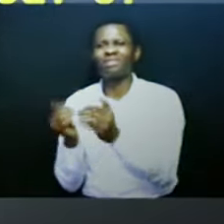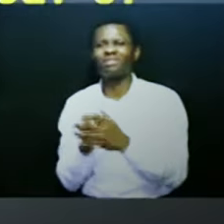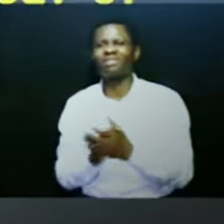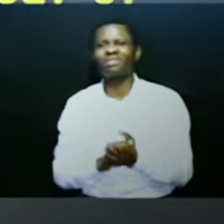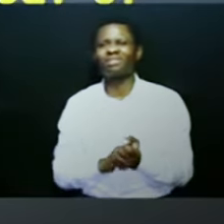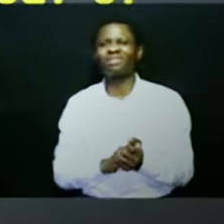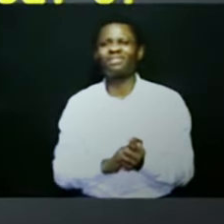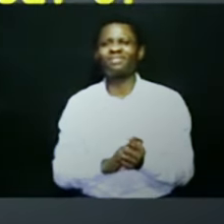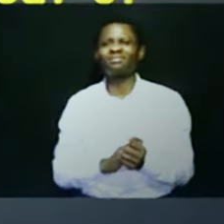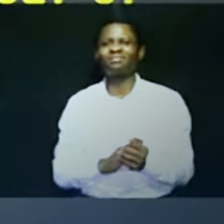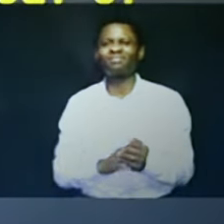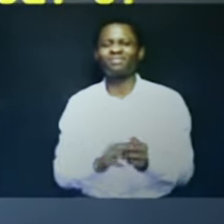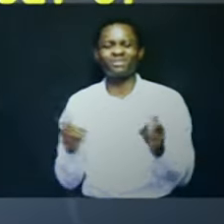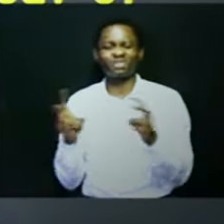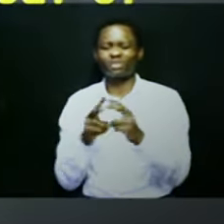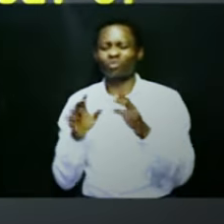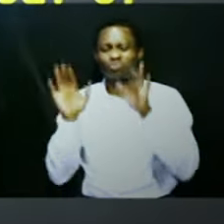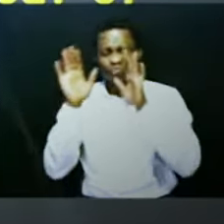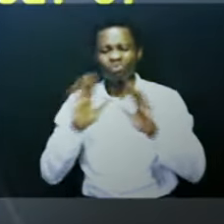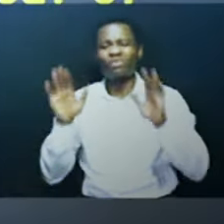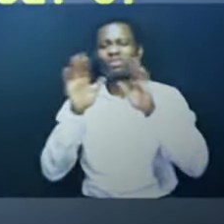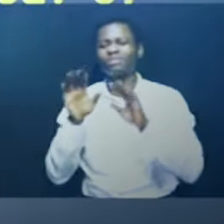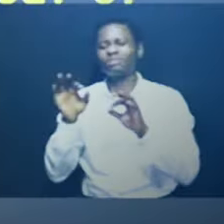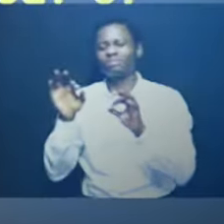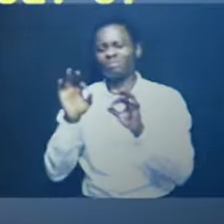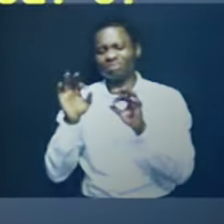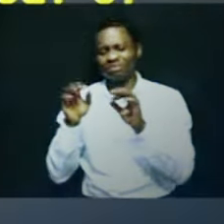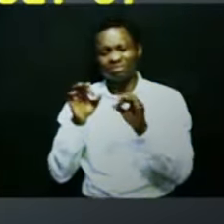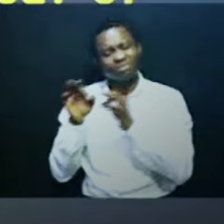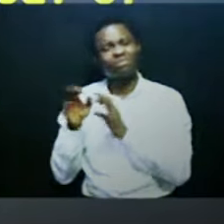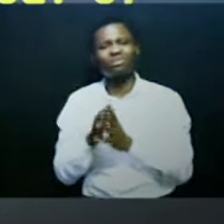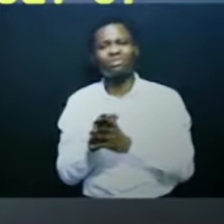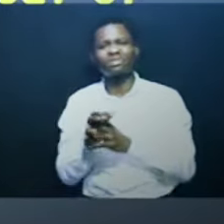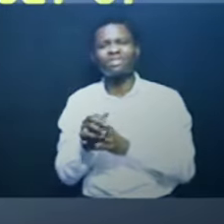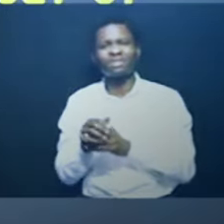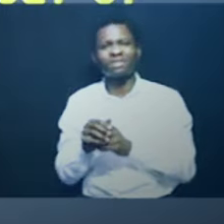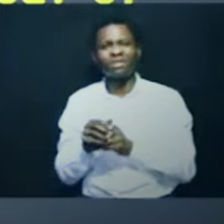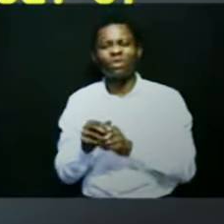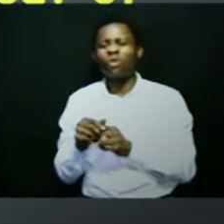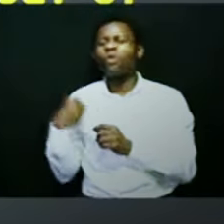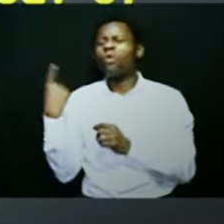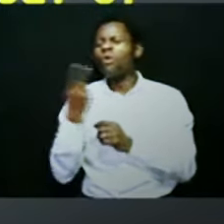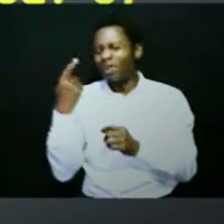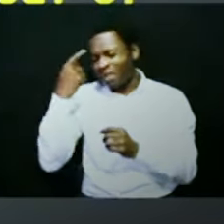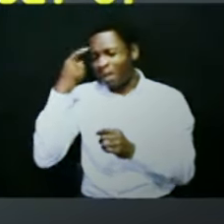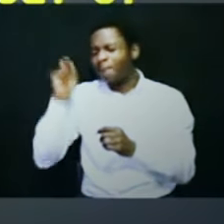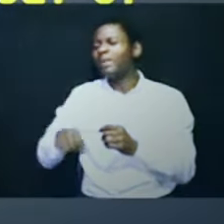That is a wonderful interpretation. Always demanding you do something for it.